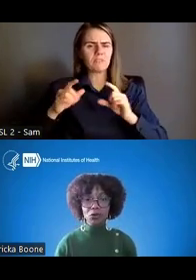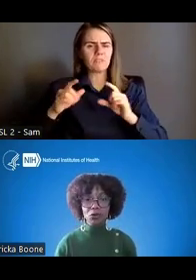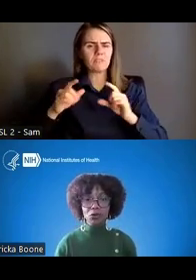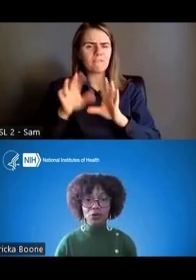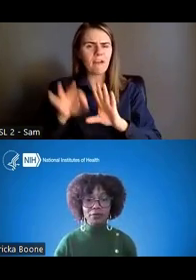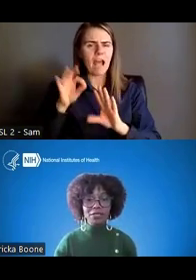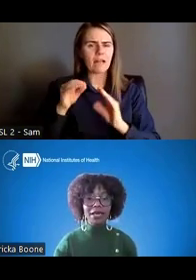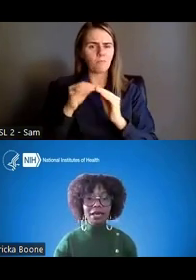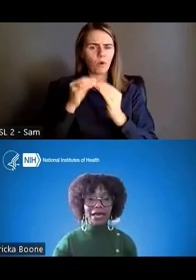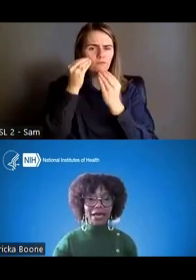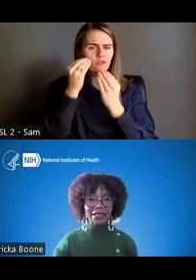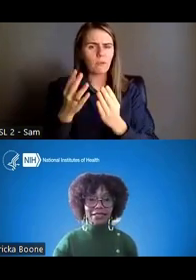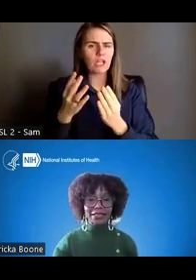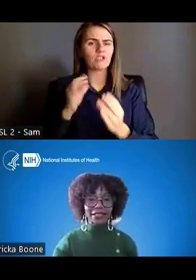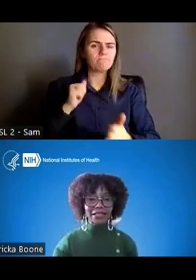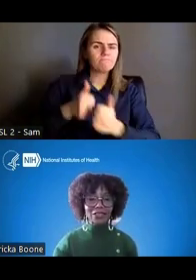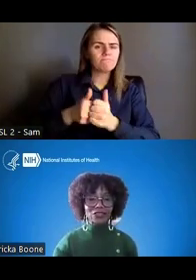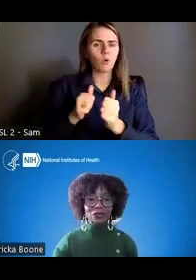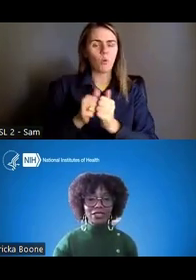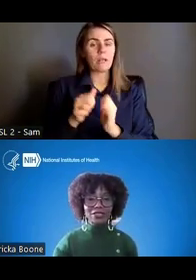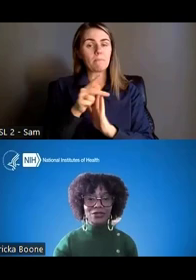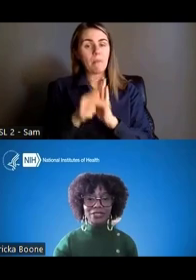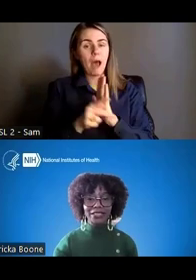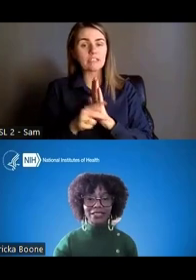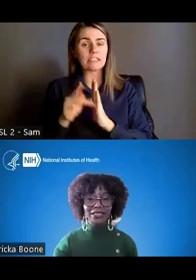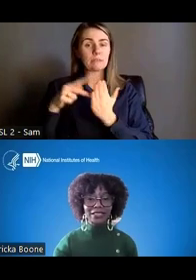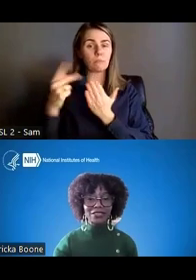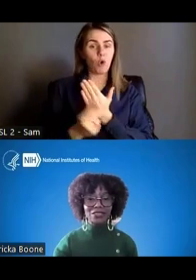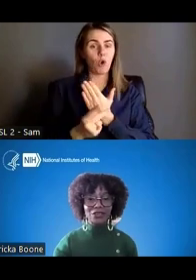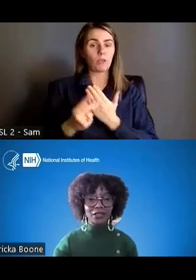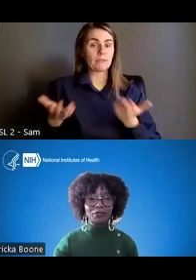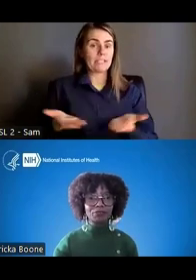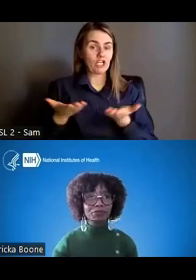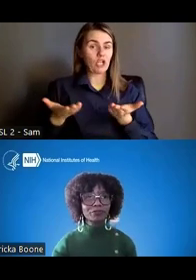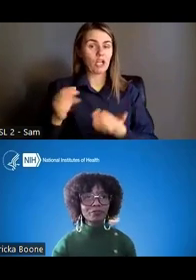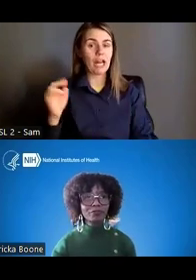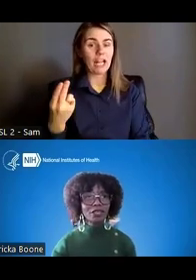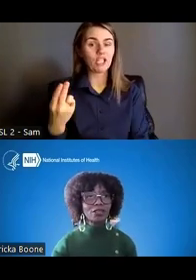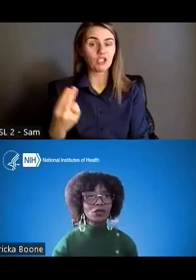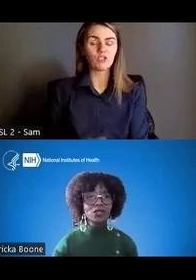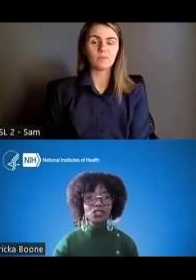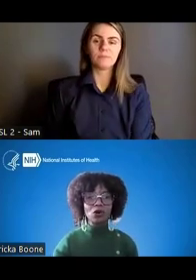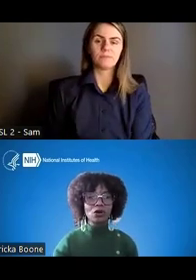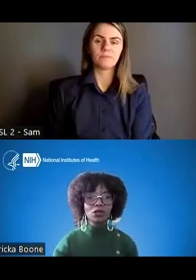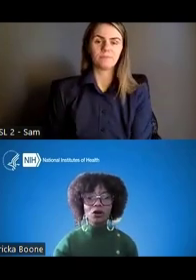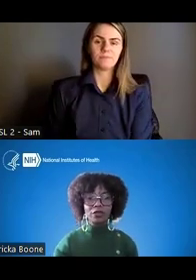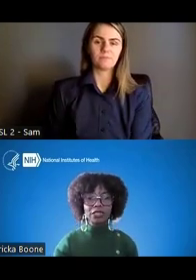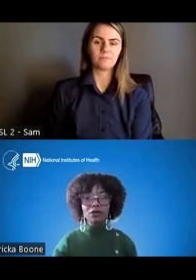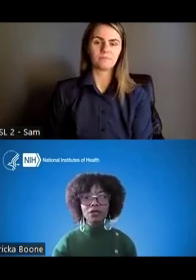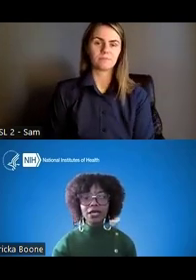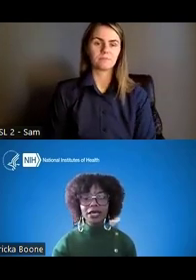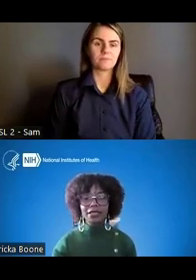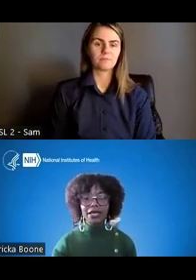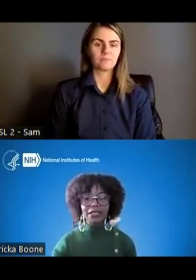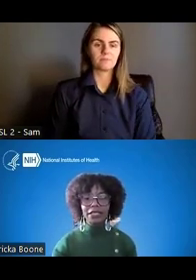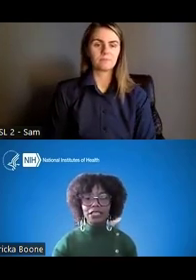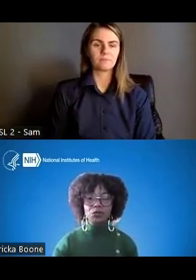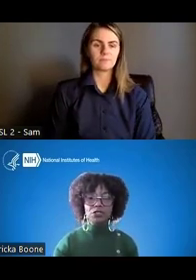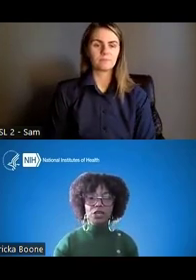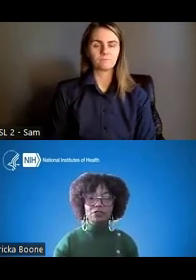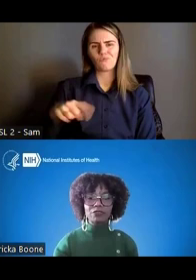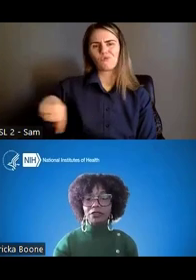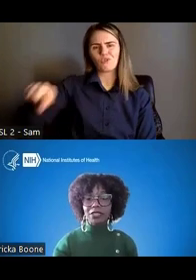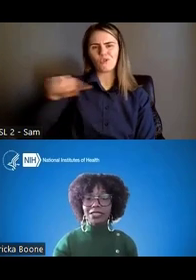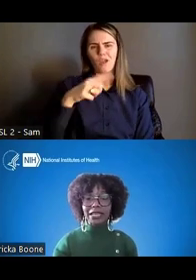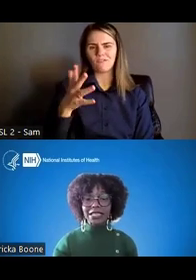and programs at the NIH. So let's go ahead and get started. Of course, you all already know that NIH